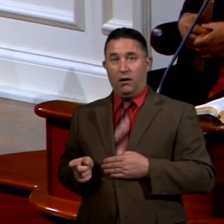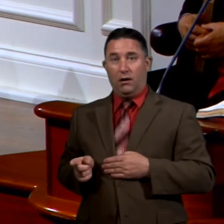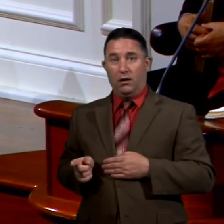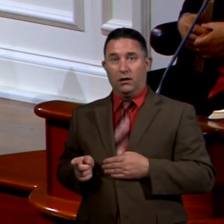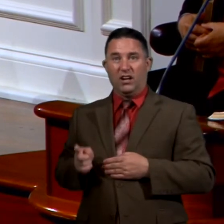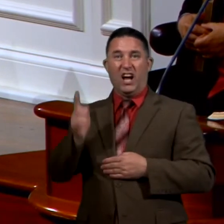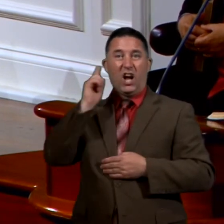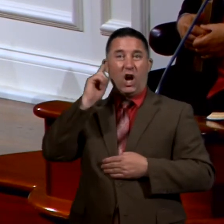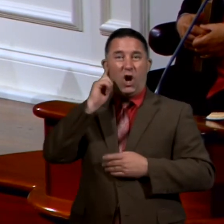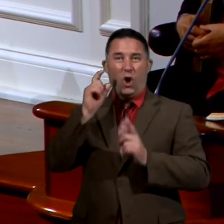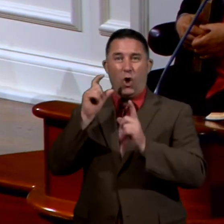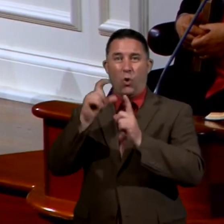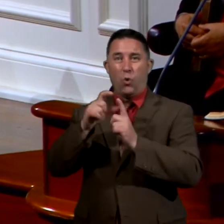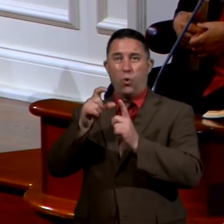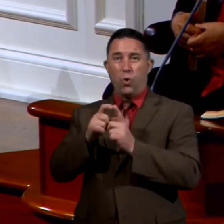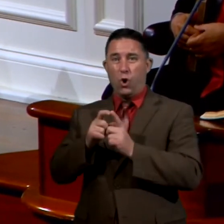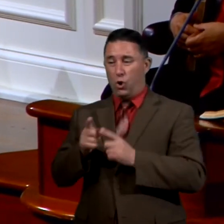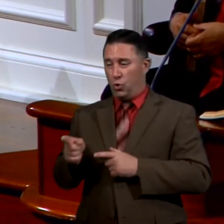hearing the words,